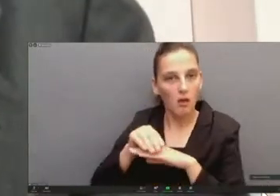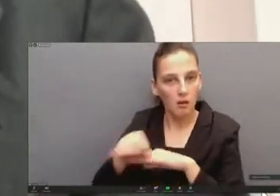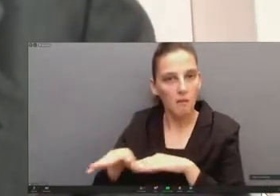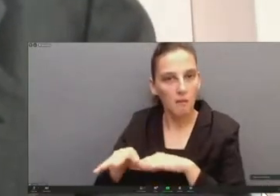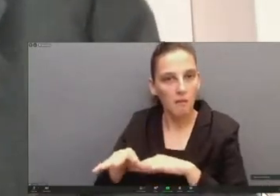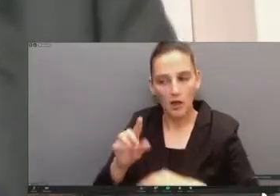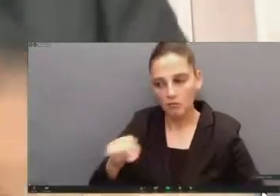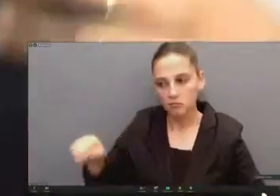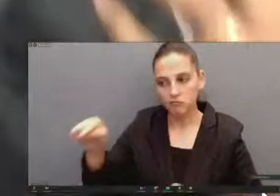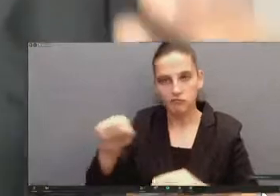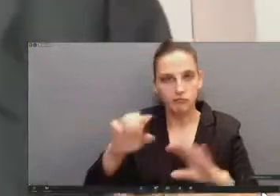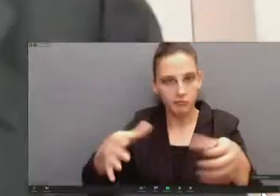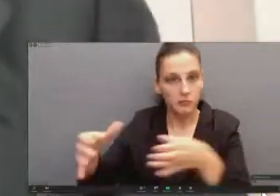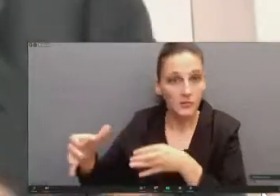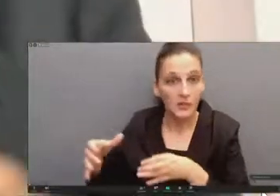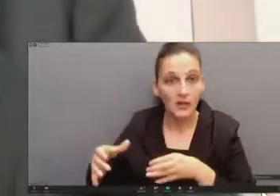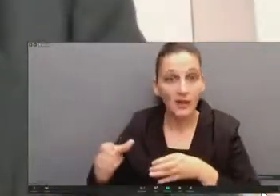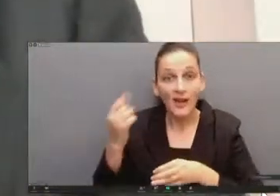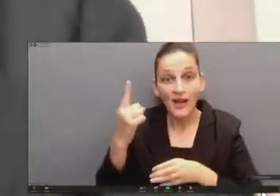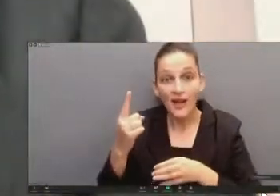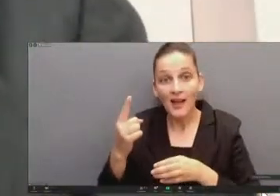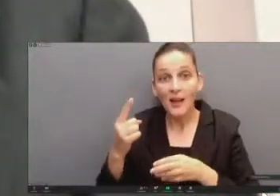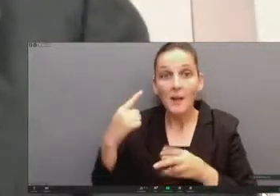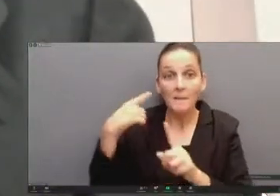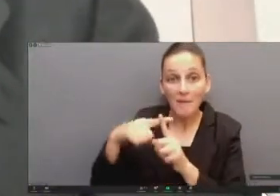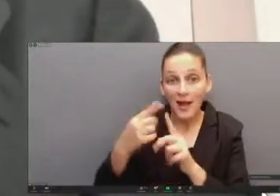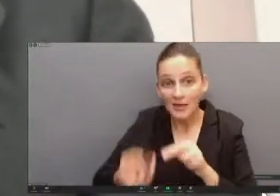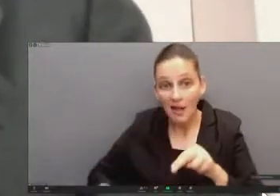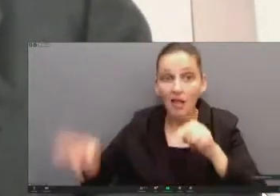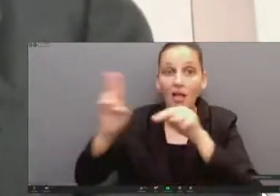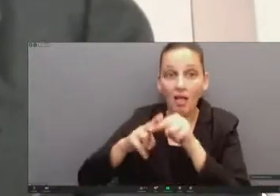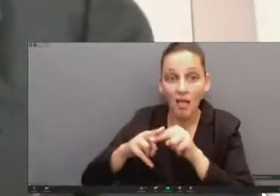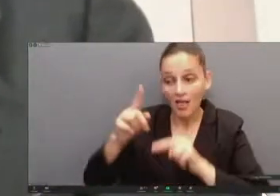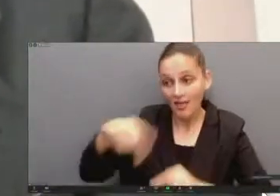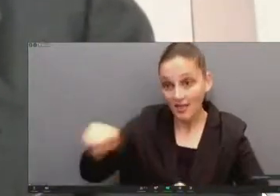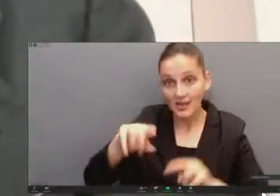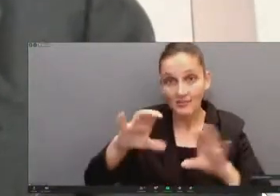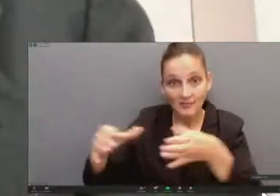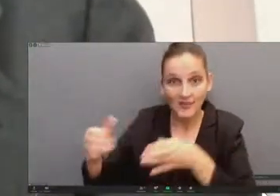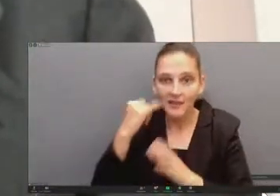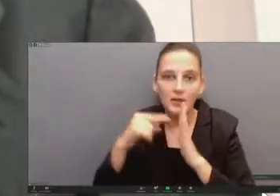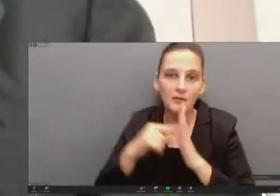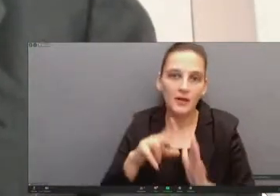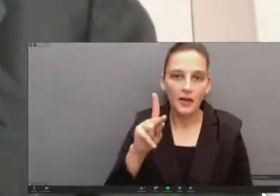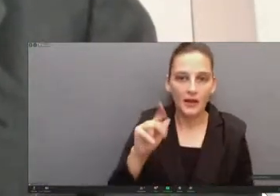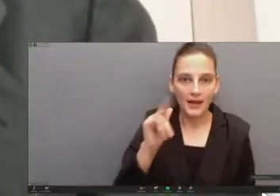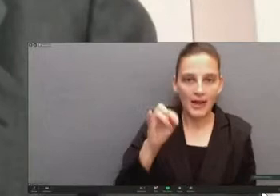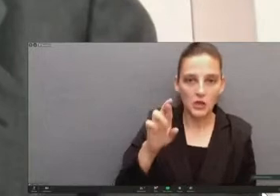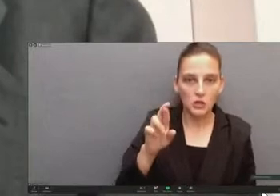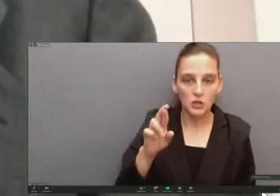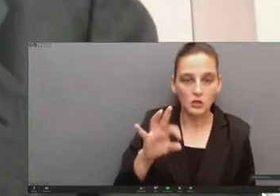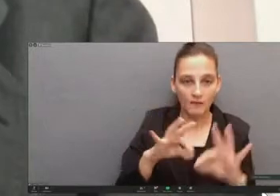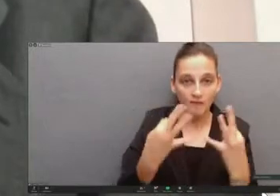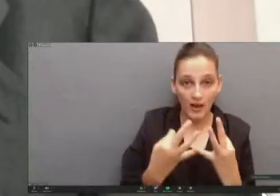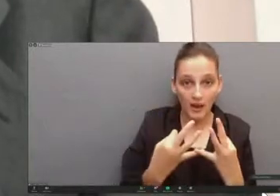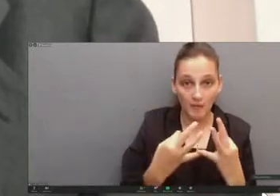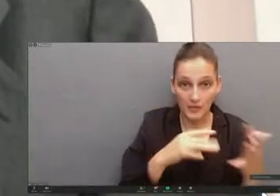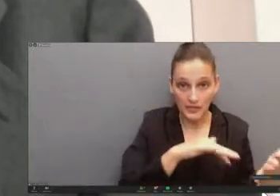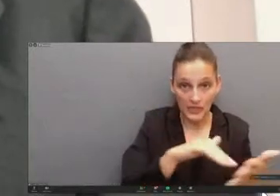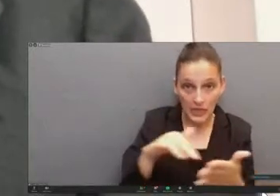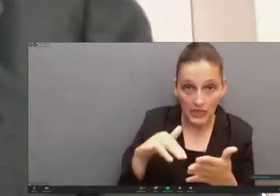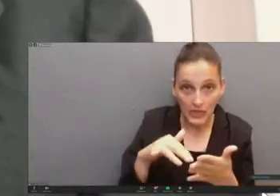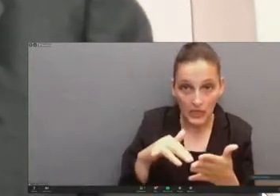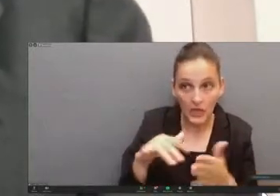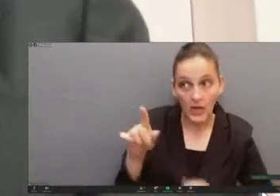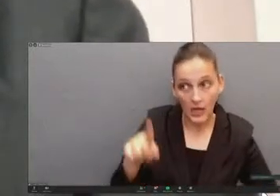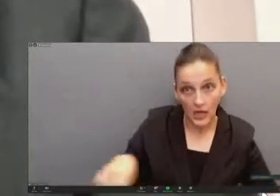these populations. And on top of that, these are populations, if you look at the Kaiser Family Fund studies, that have